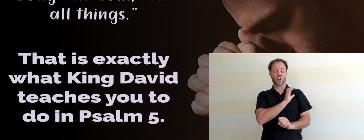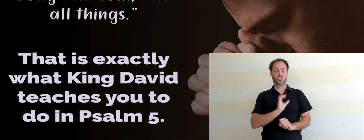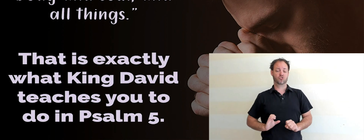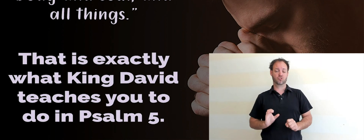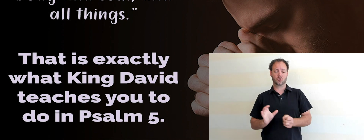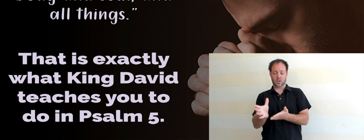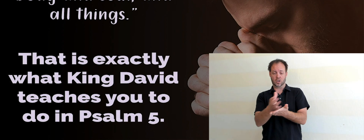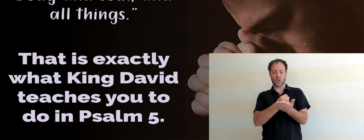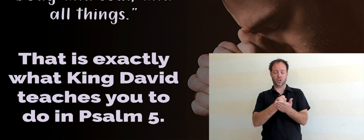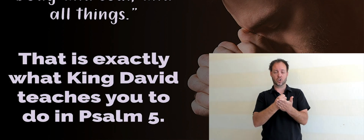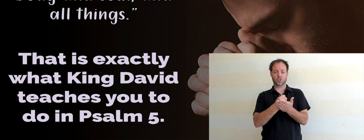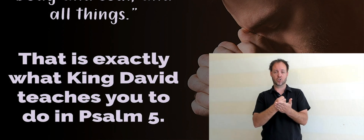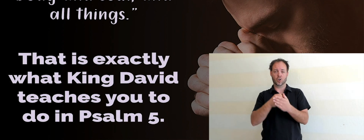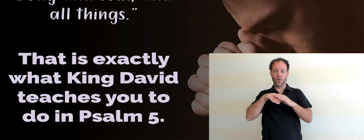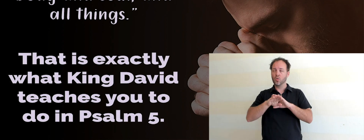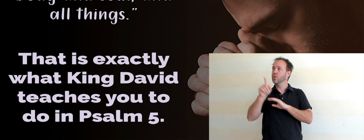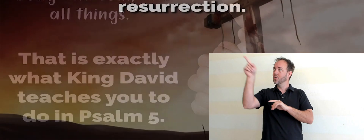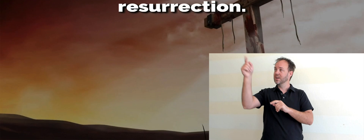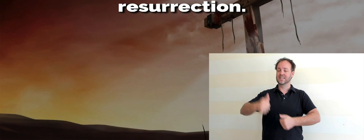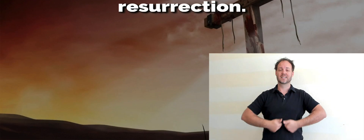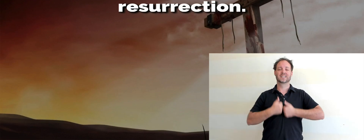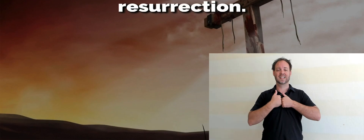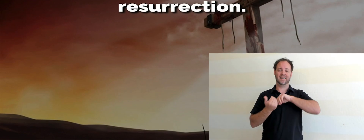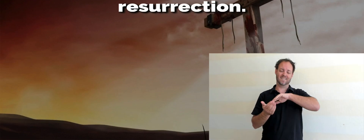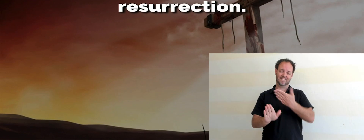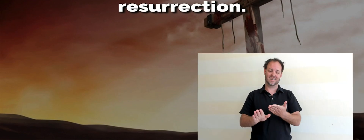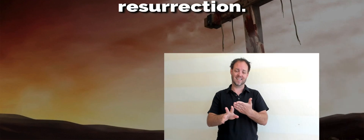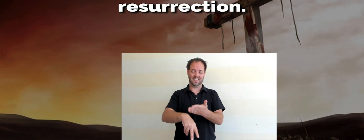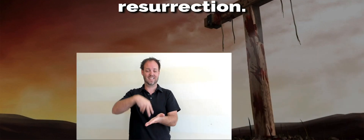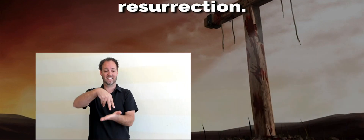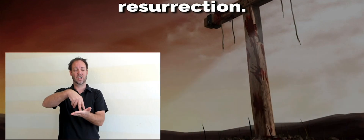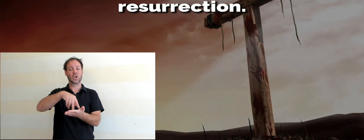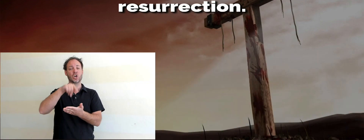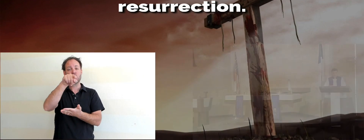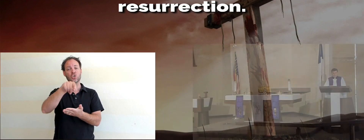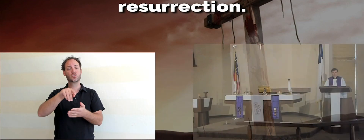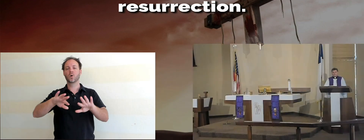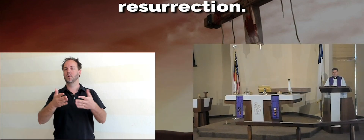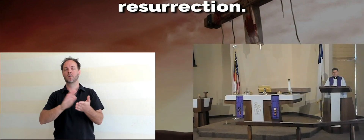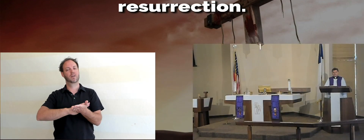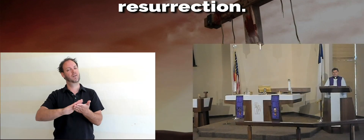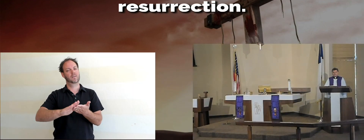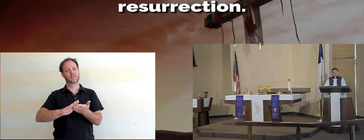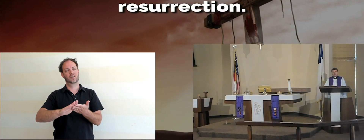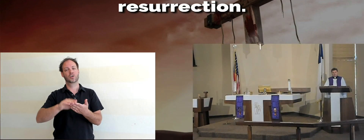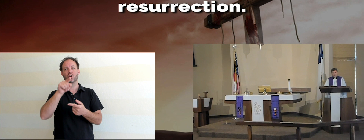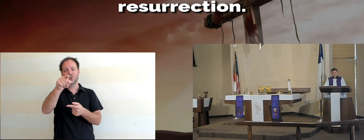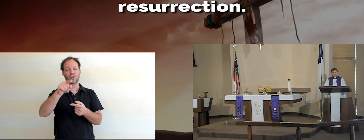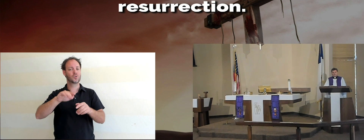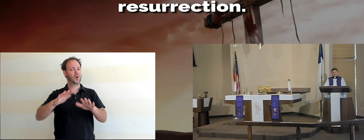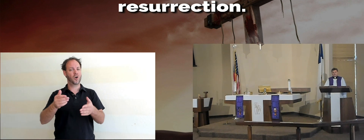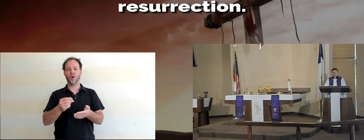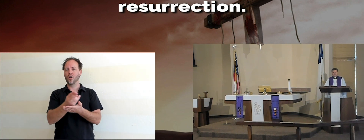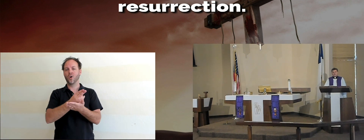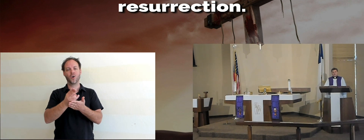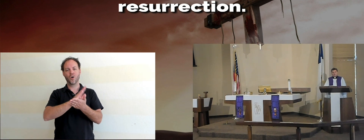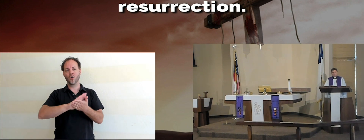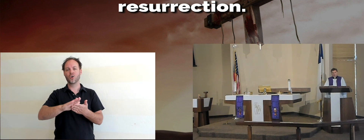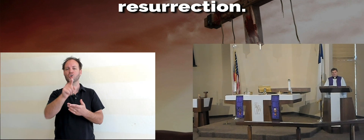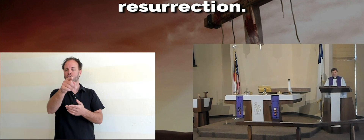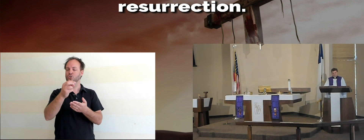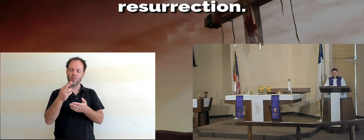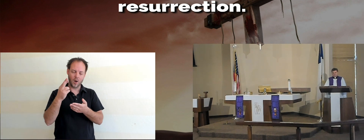has earned for you through his life, death, and resurrection. You are forgiven. You are holy. You